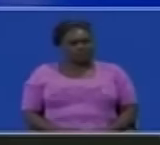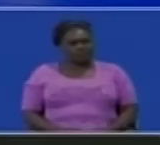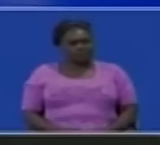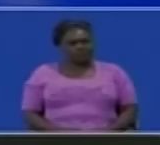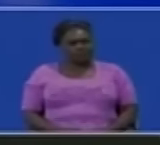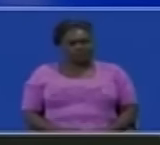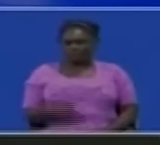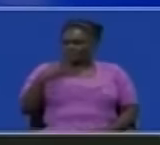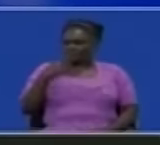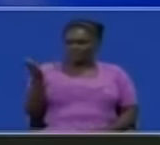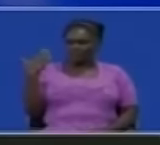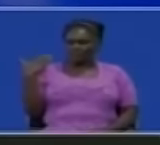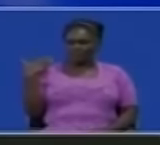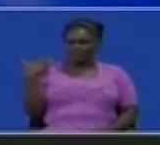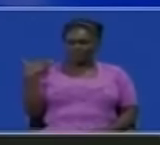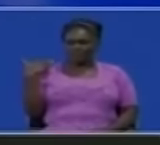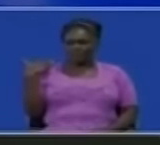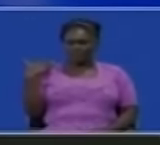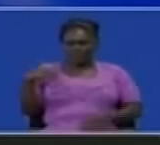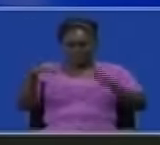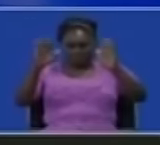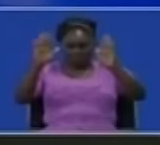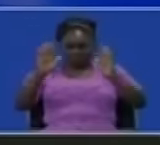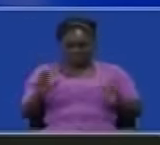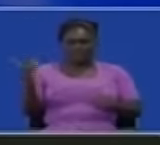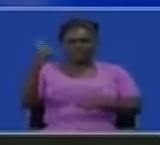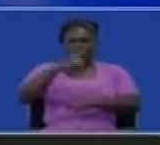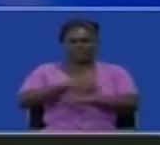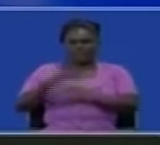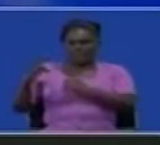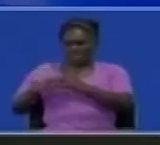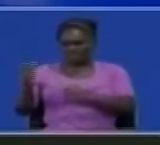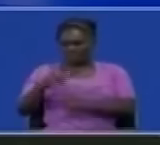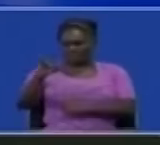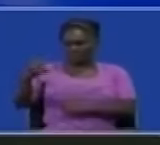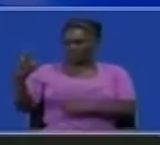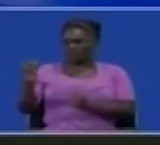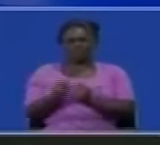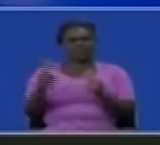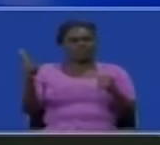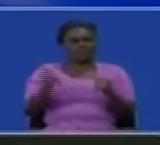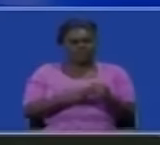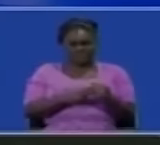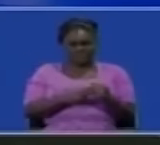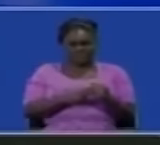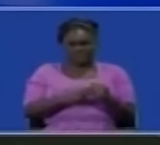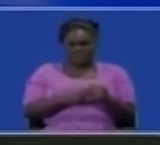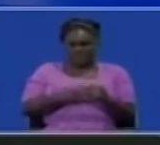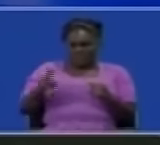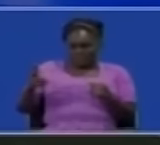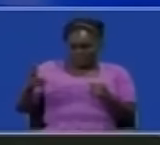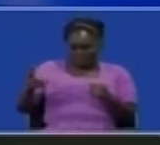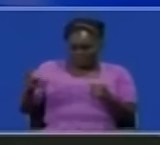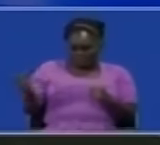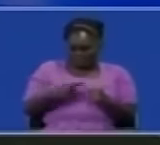Okay, like we've been telling you, this is apparently a very significant date. It's the 8th of January 2017, exactly